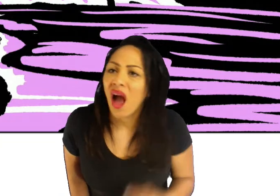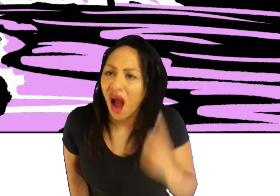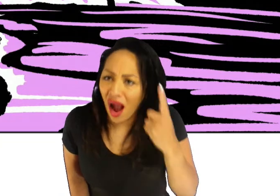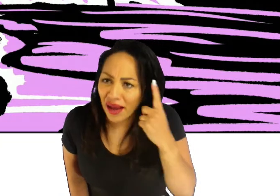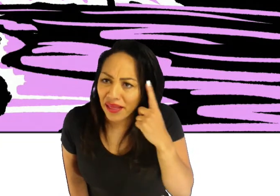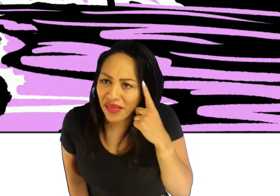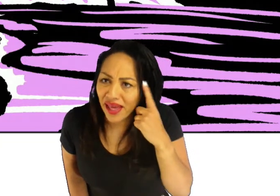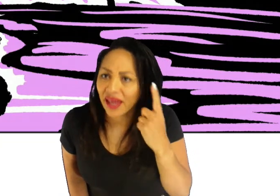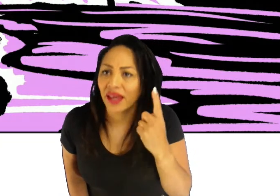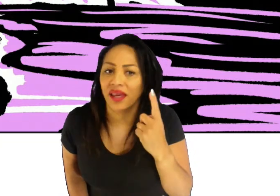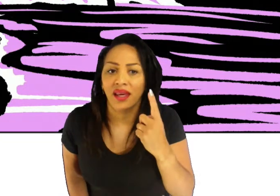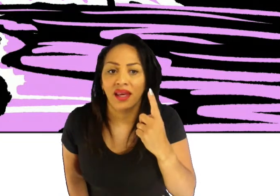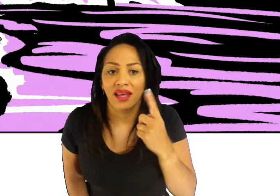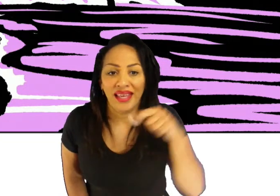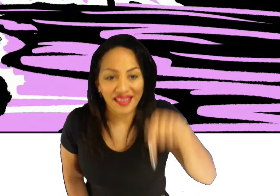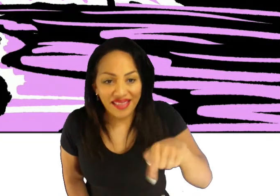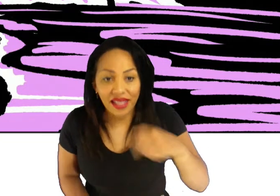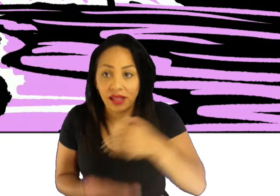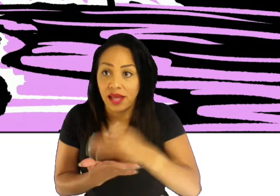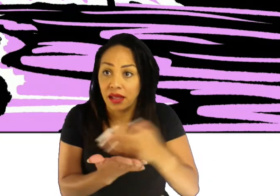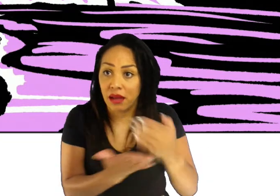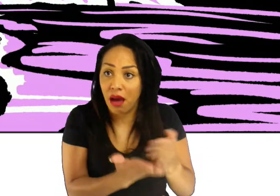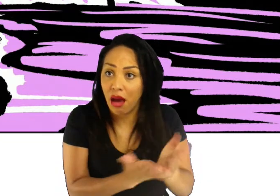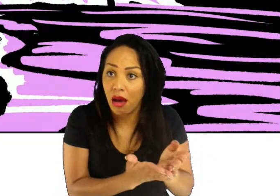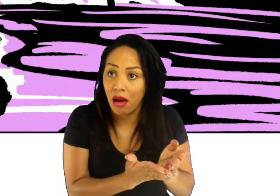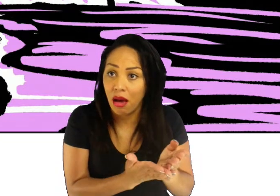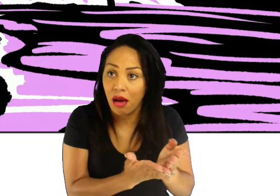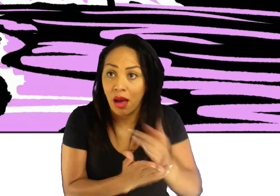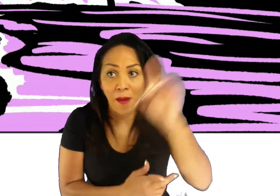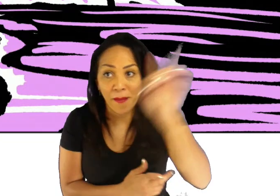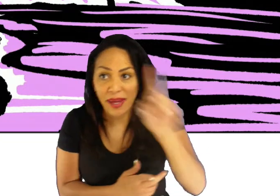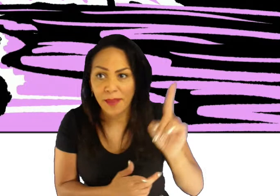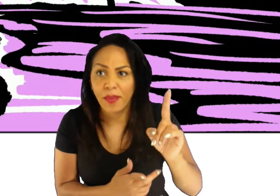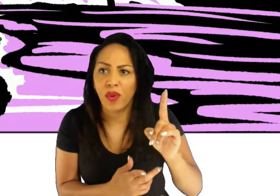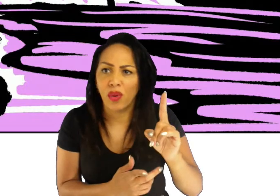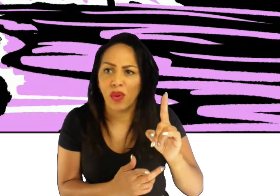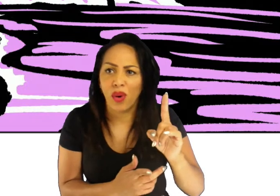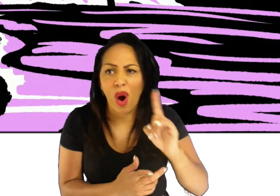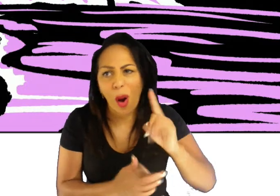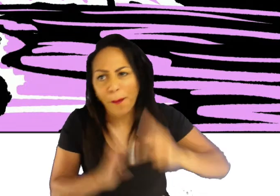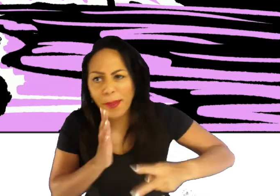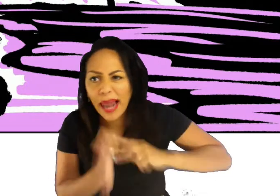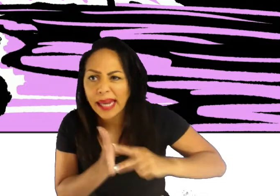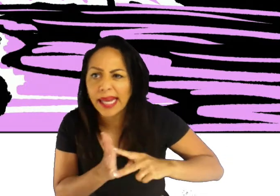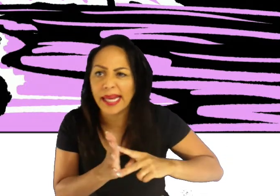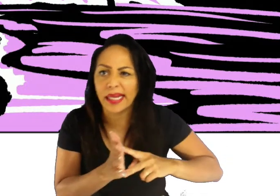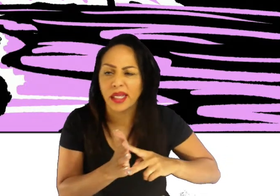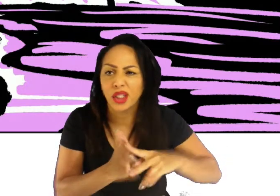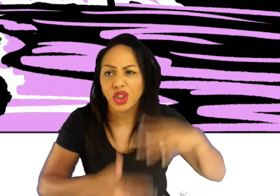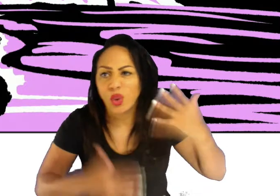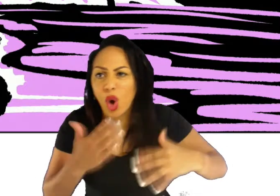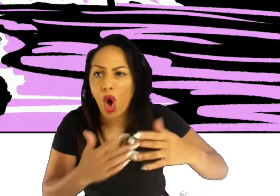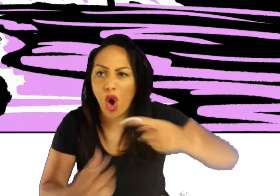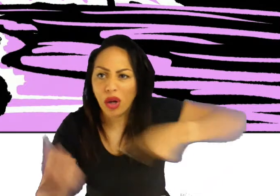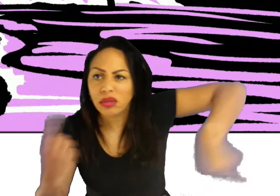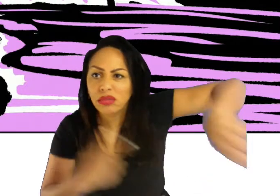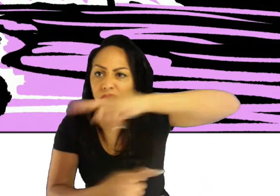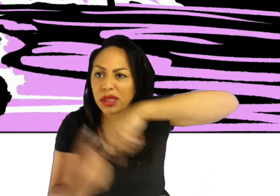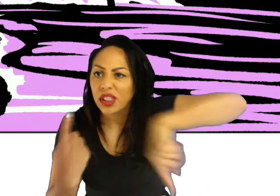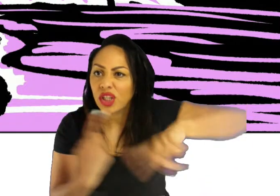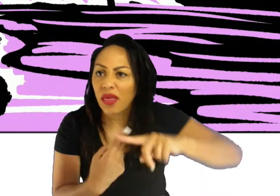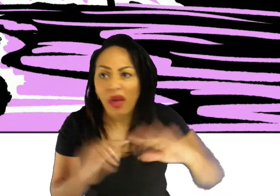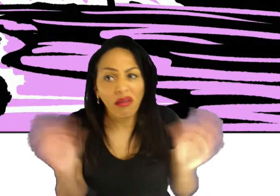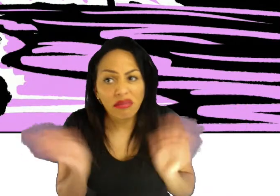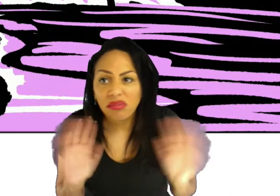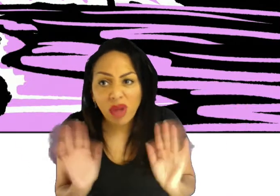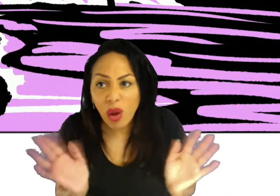others. But that doesn't mean that they aren't doing that. I've known plenty of people in positions of